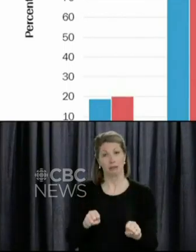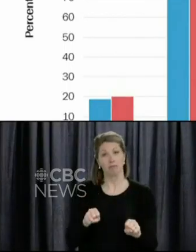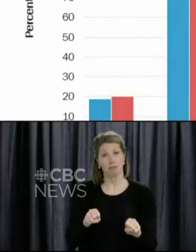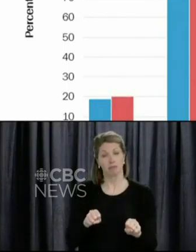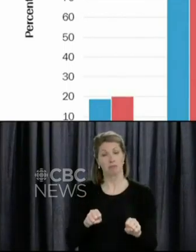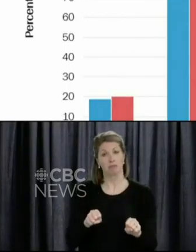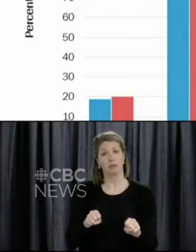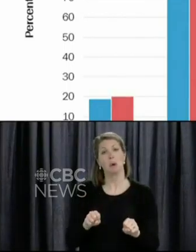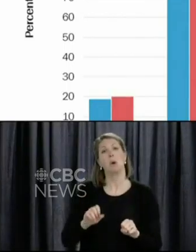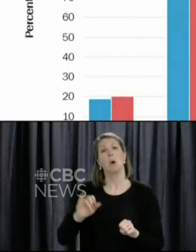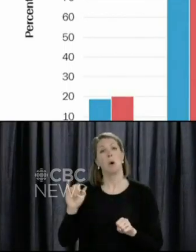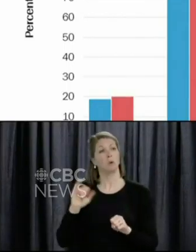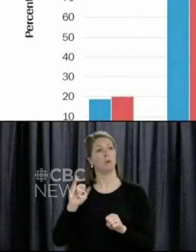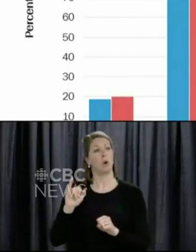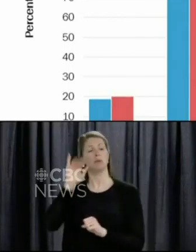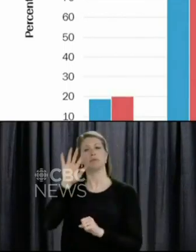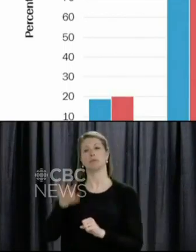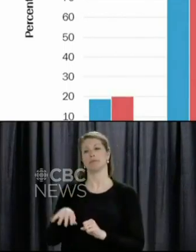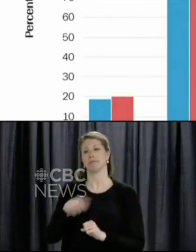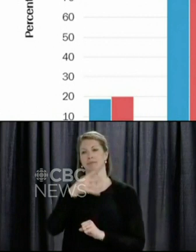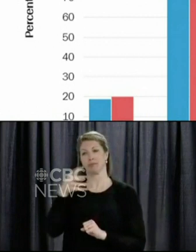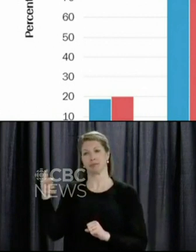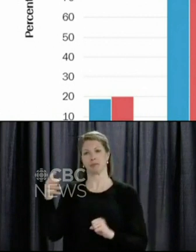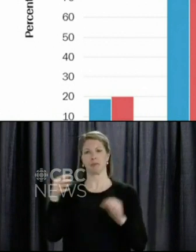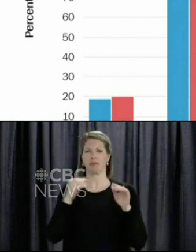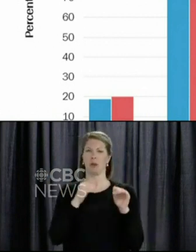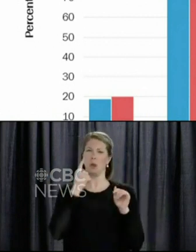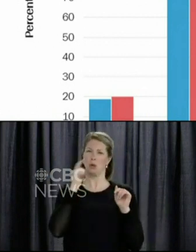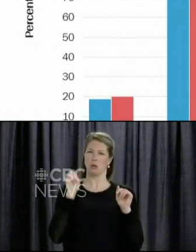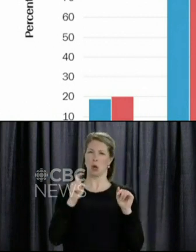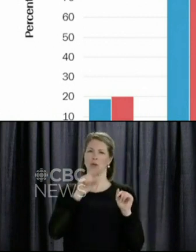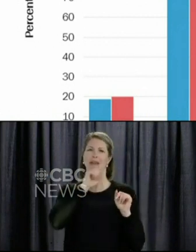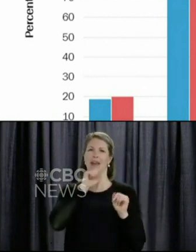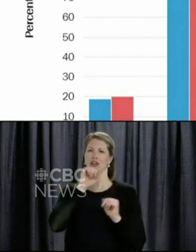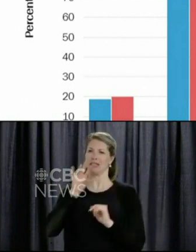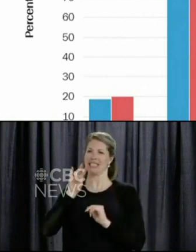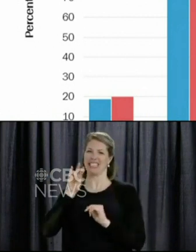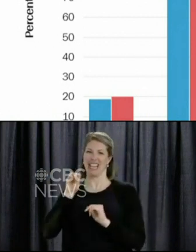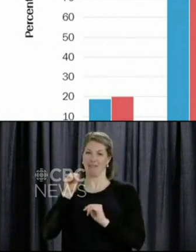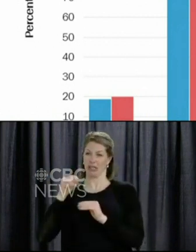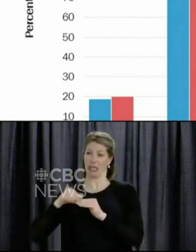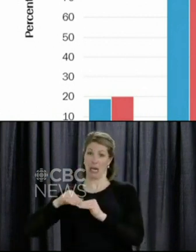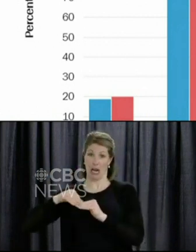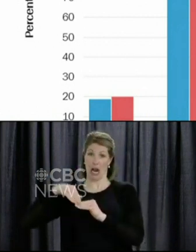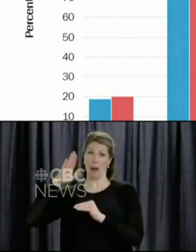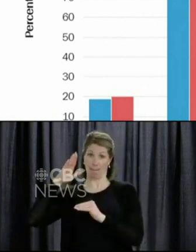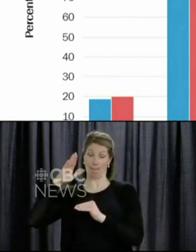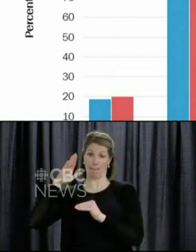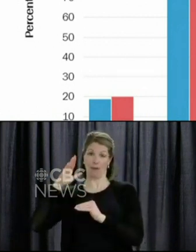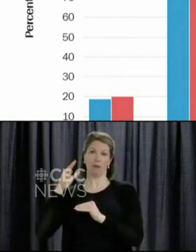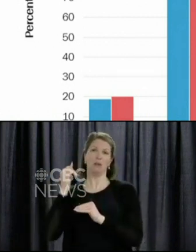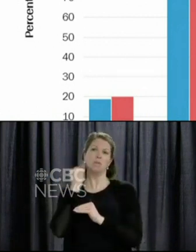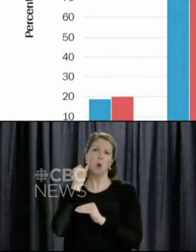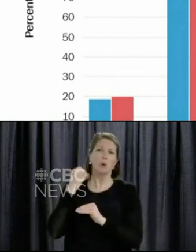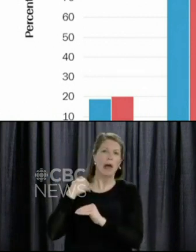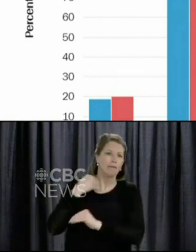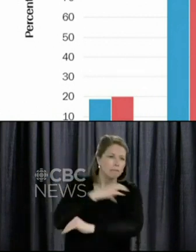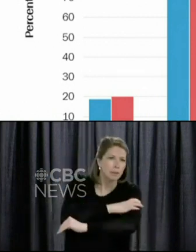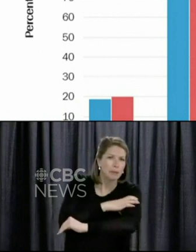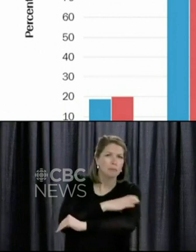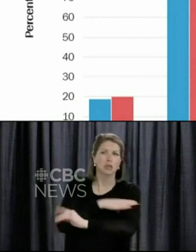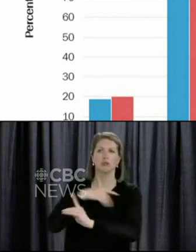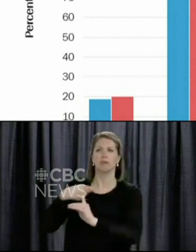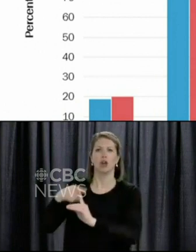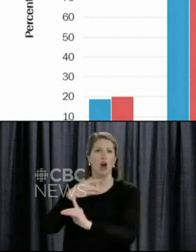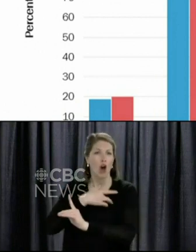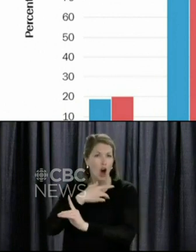particular slide, it shows that other than patients that are aged over 70, that if you have 2 or more comorbid illnesses, you're more likely